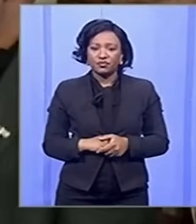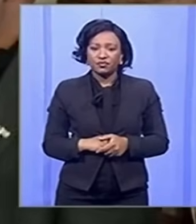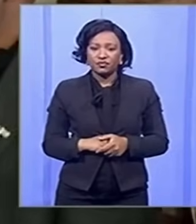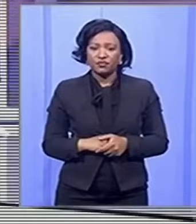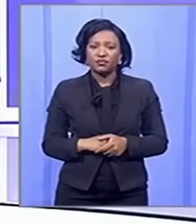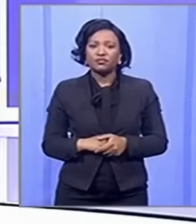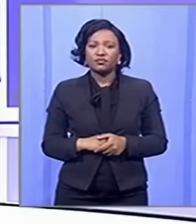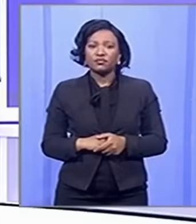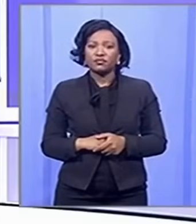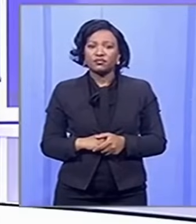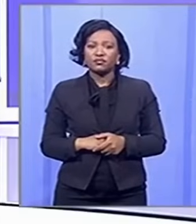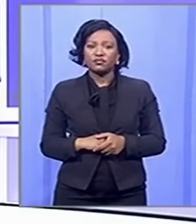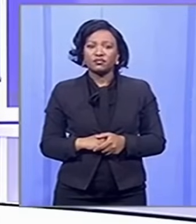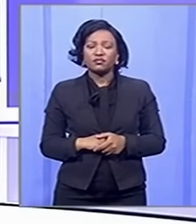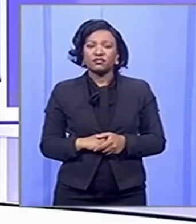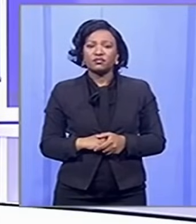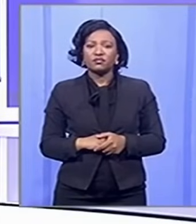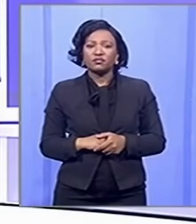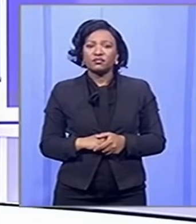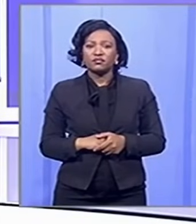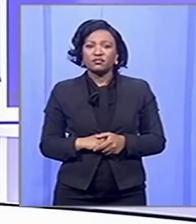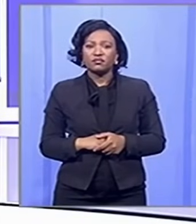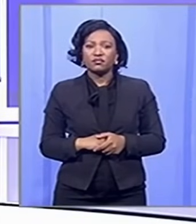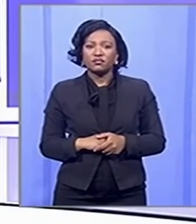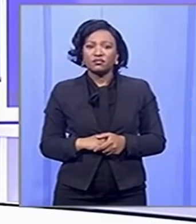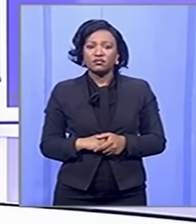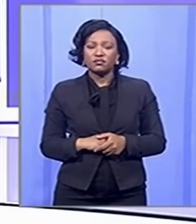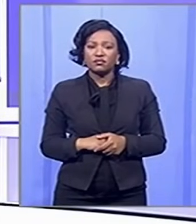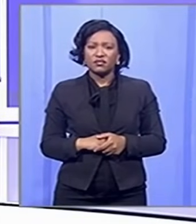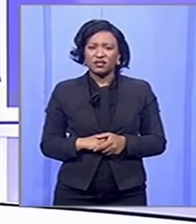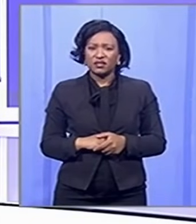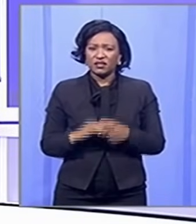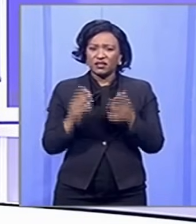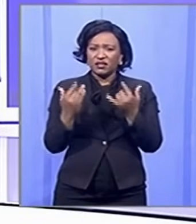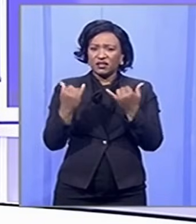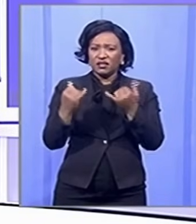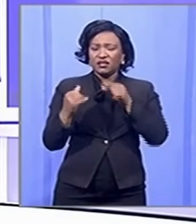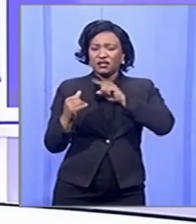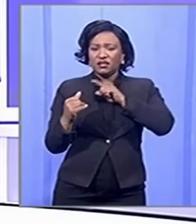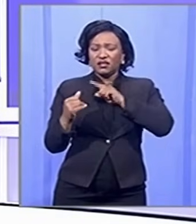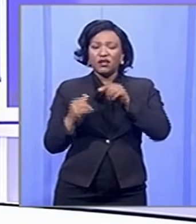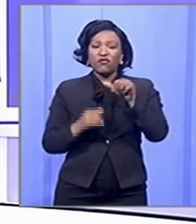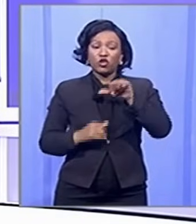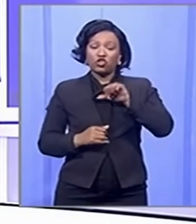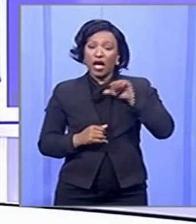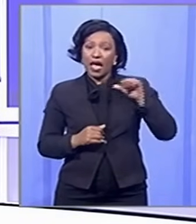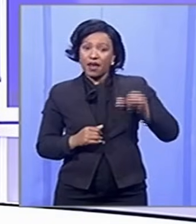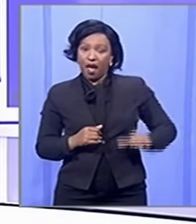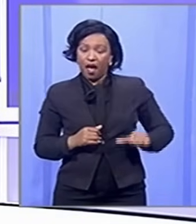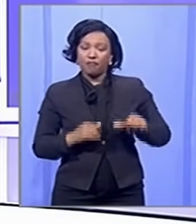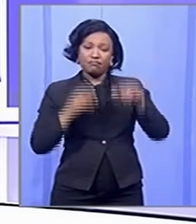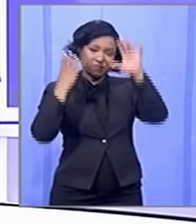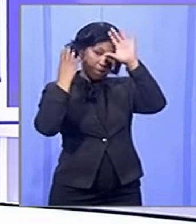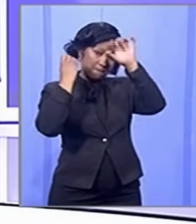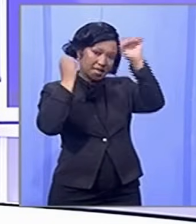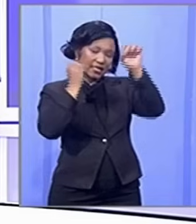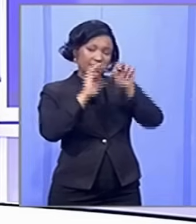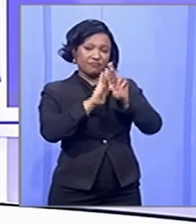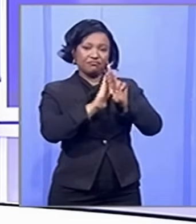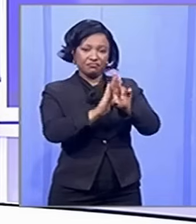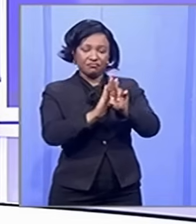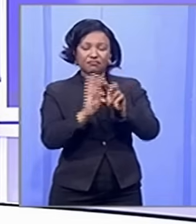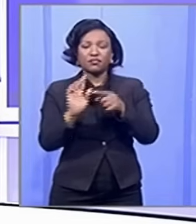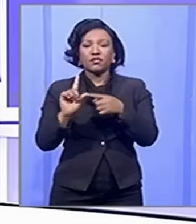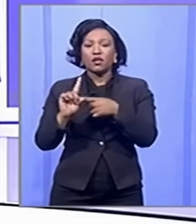Seta wa China ka Afrika Borwa Wu Peng o phaetše ka thoko mabarebare a gore naga ya gabo e